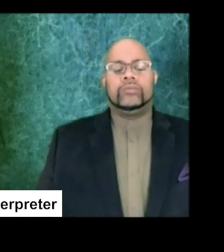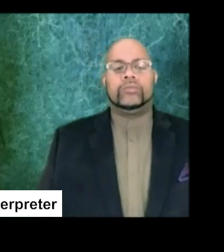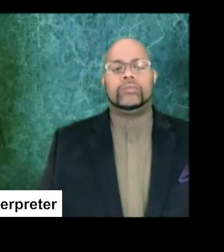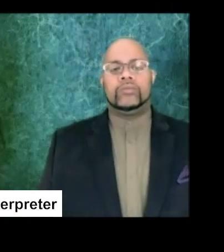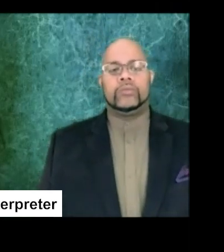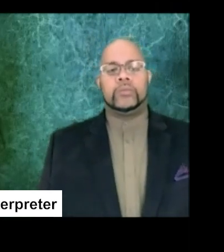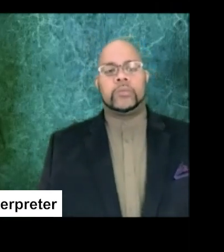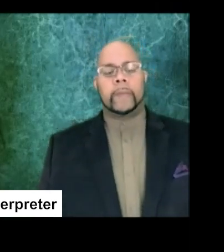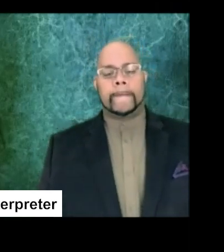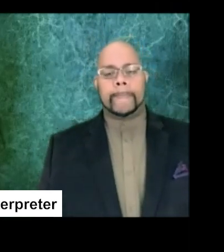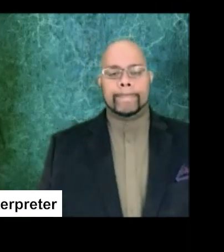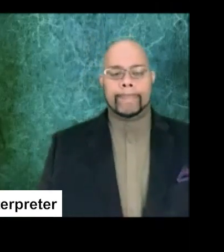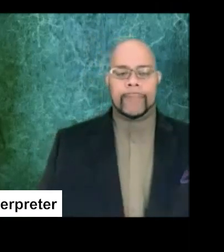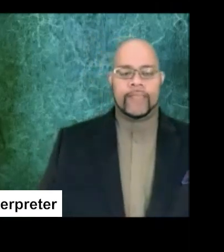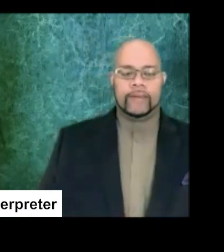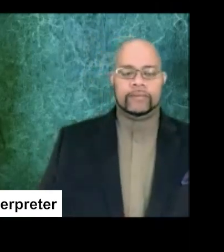day